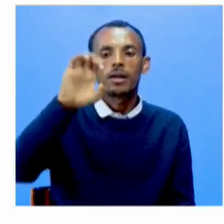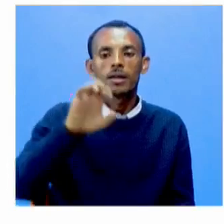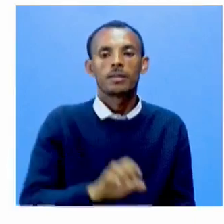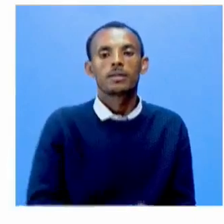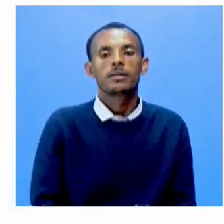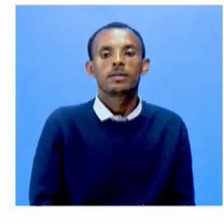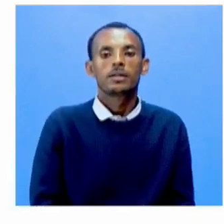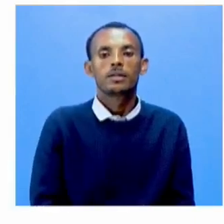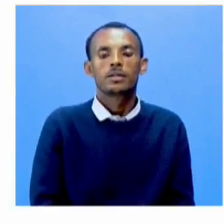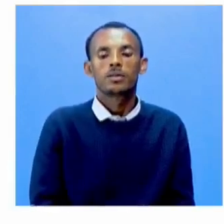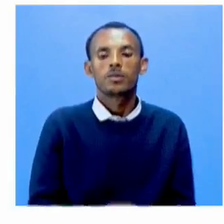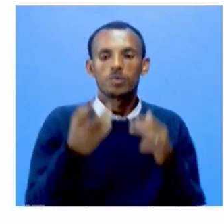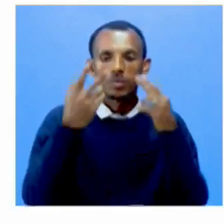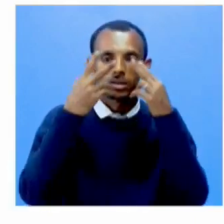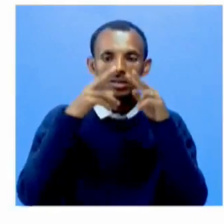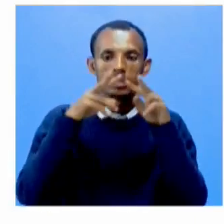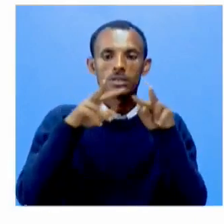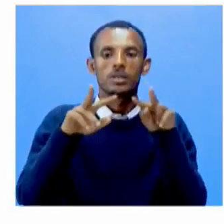Consider